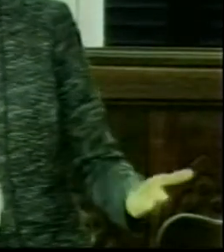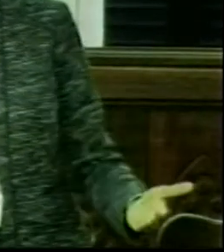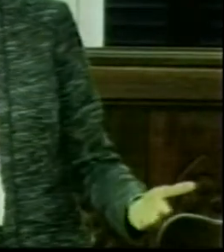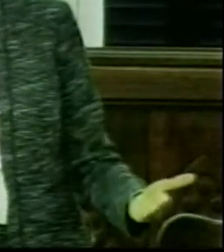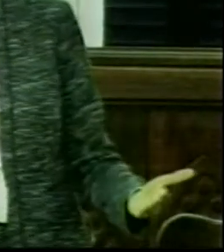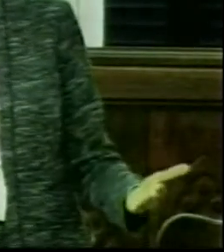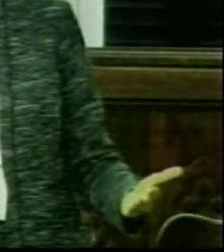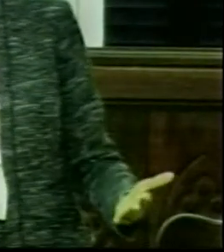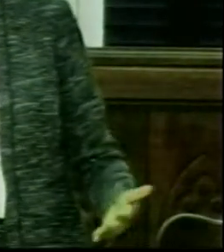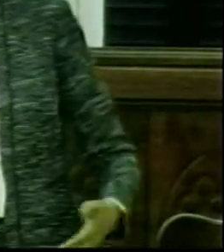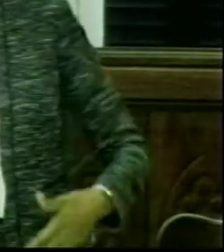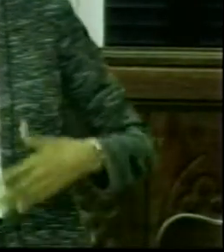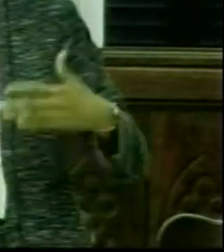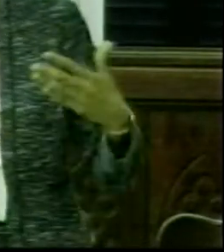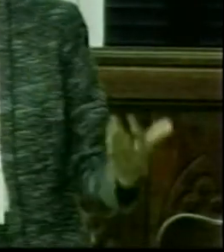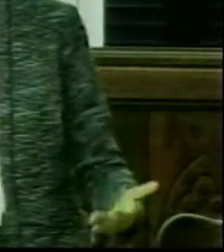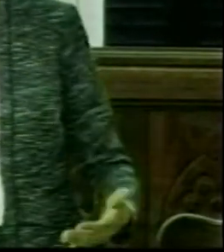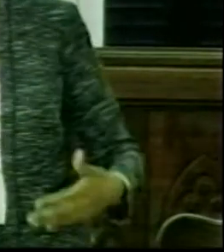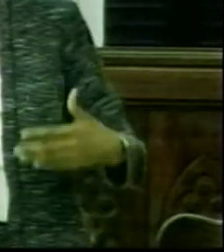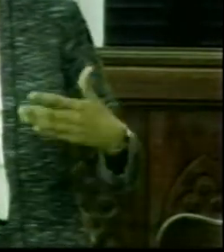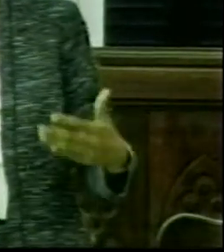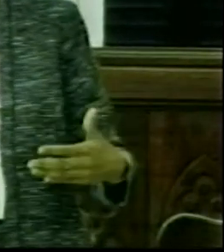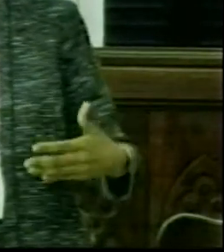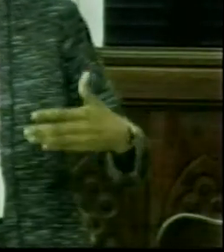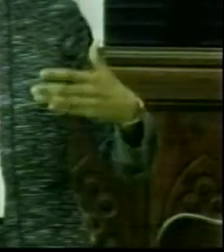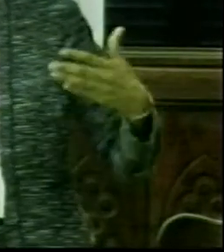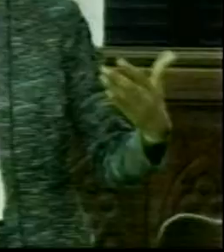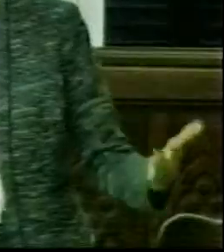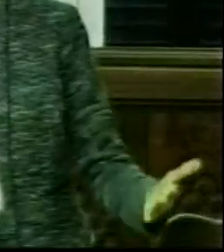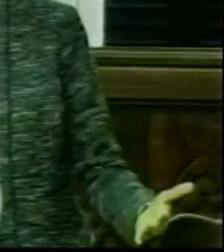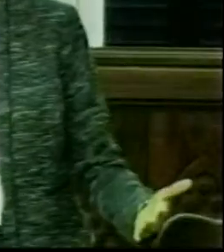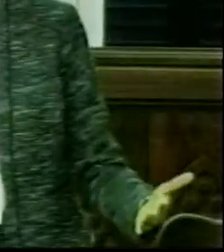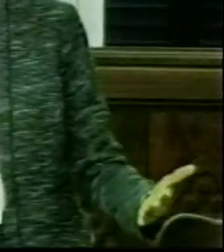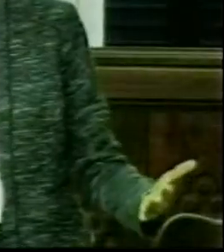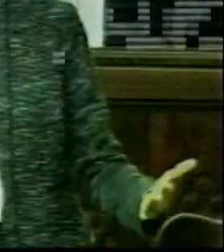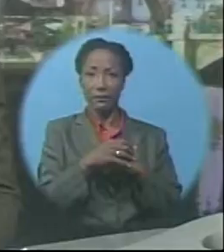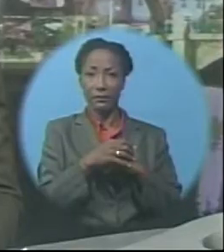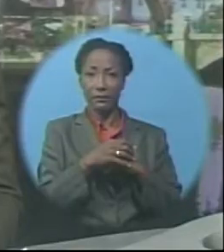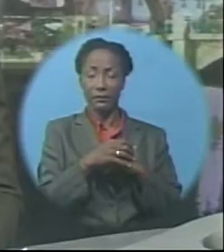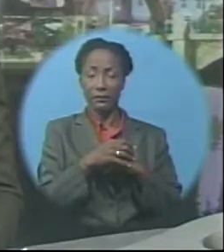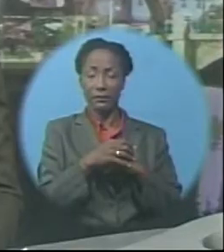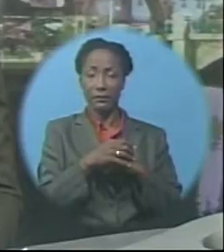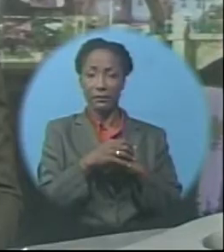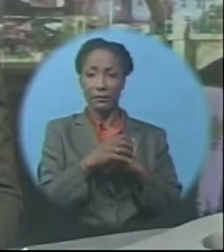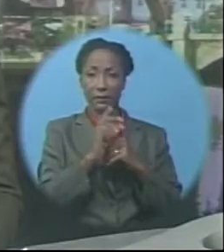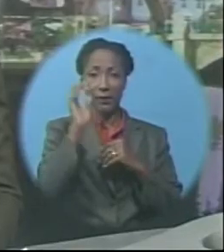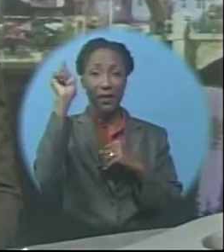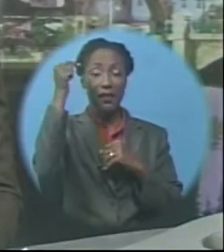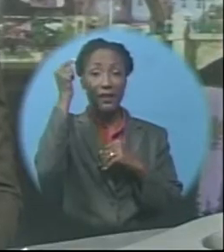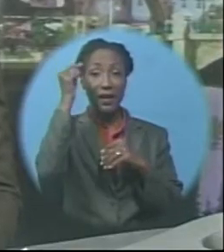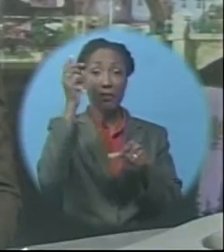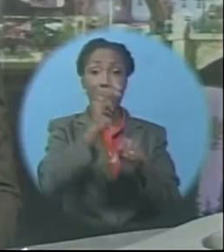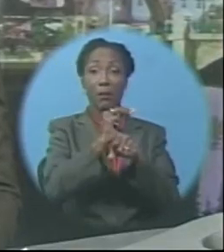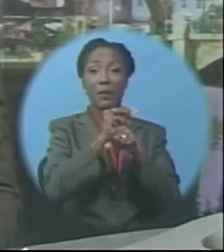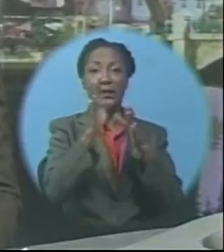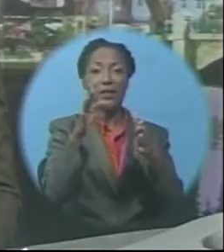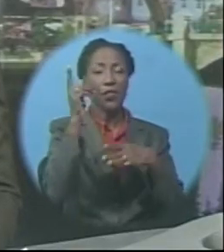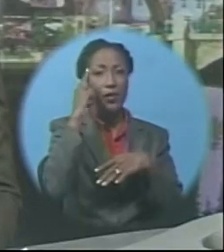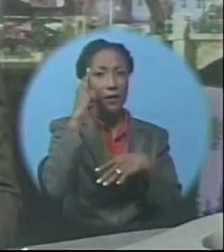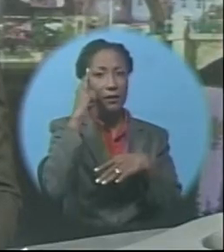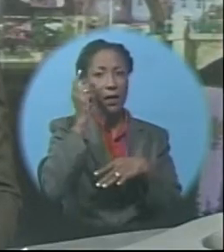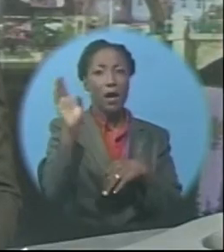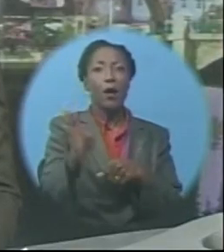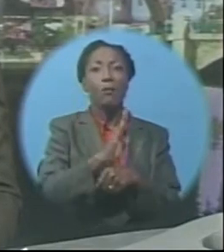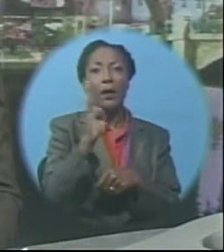send in the application and there's a time frame within which the responses are given. And the government minister thinks that